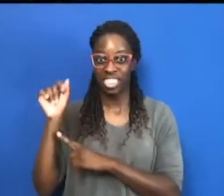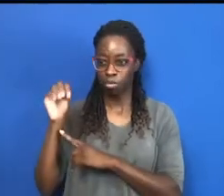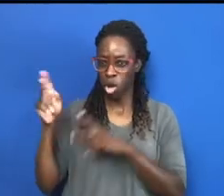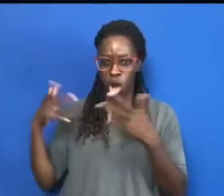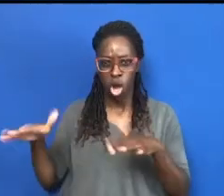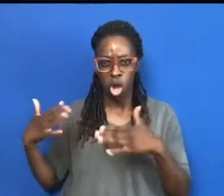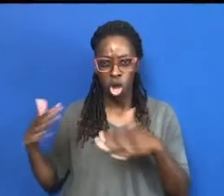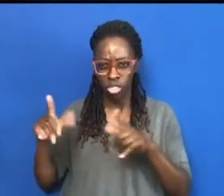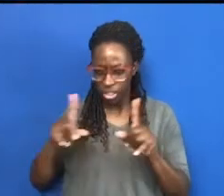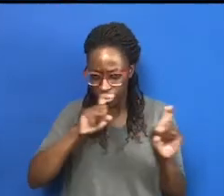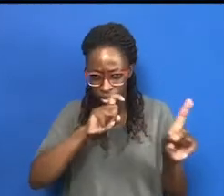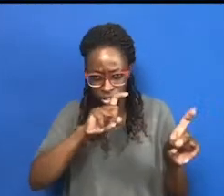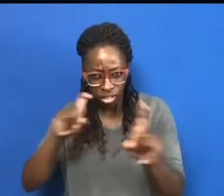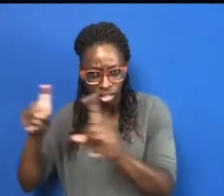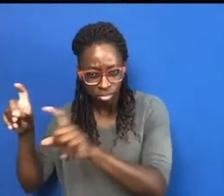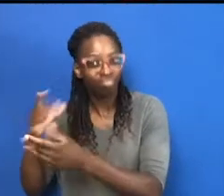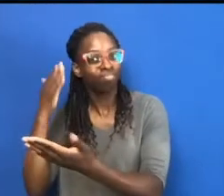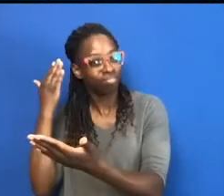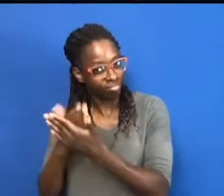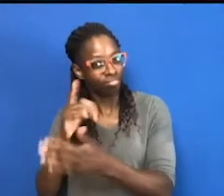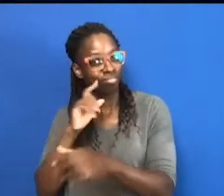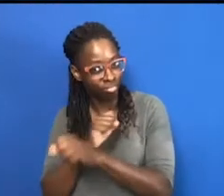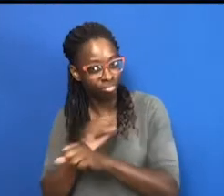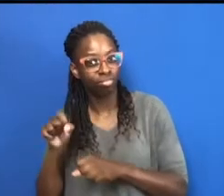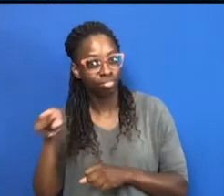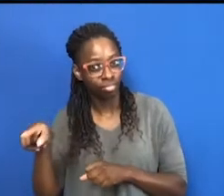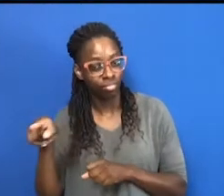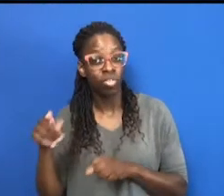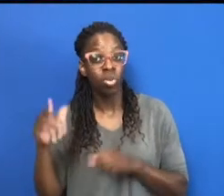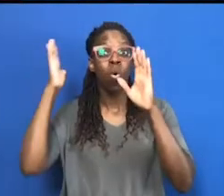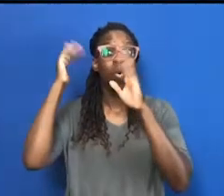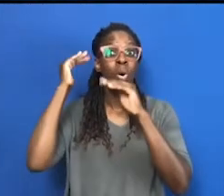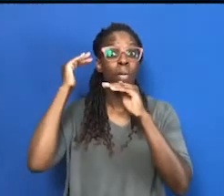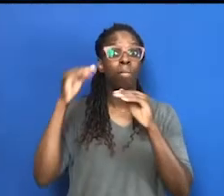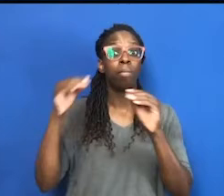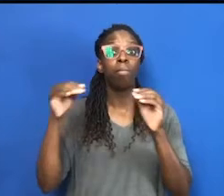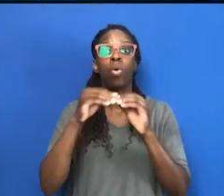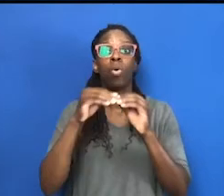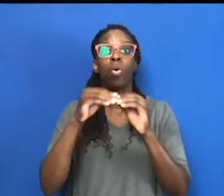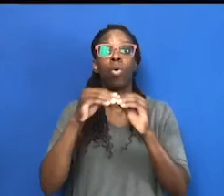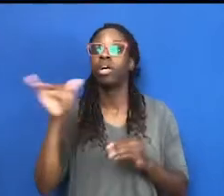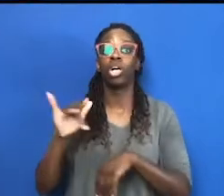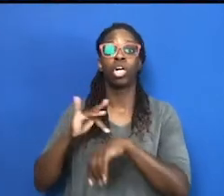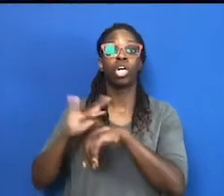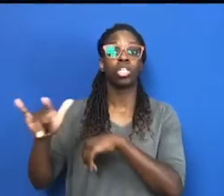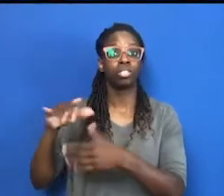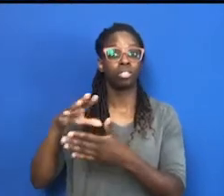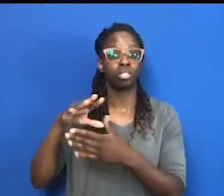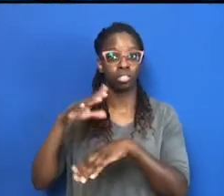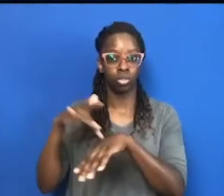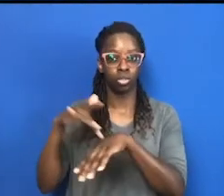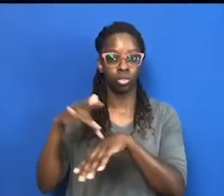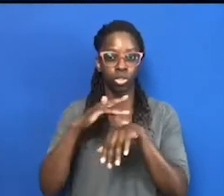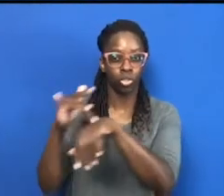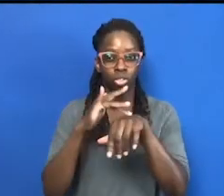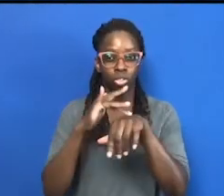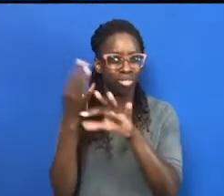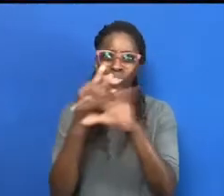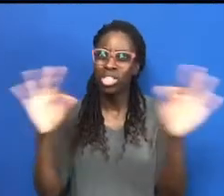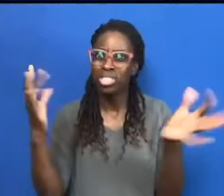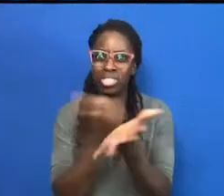then, a set of open source, free e-learning resources that are socially validated, high